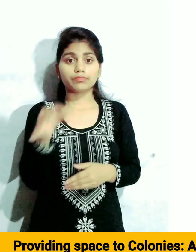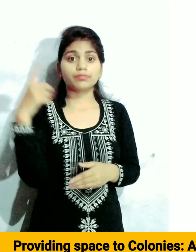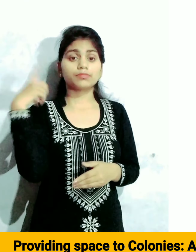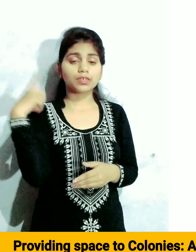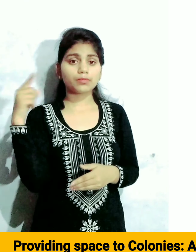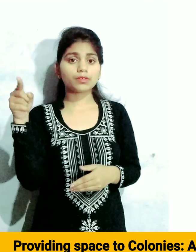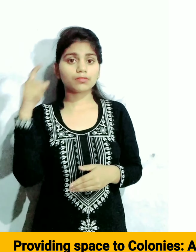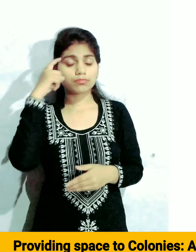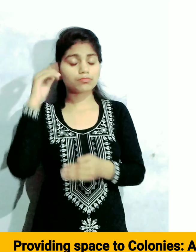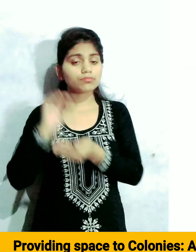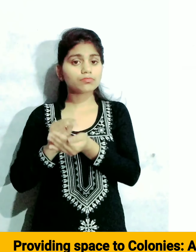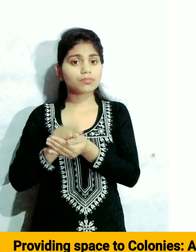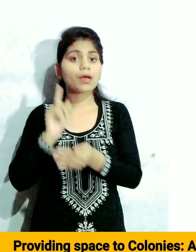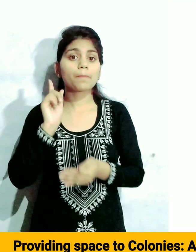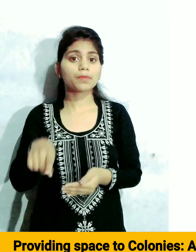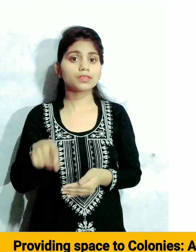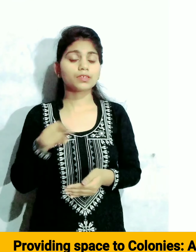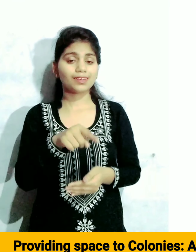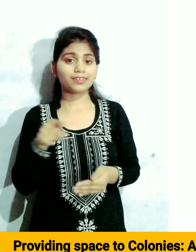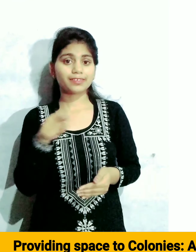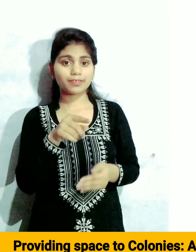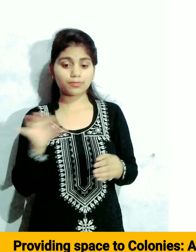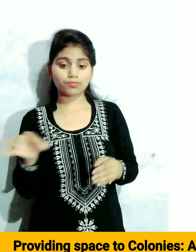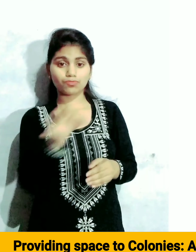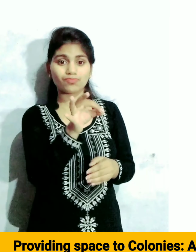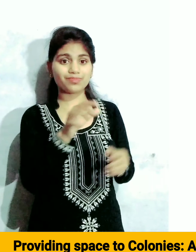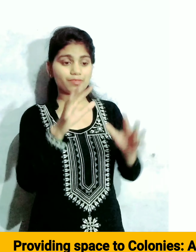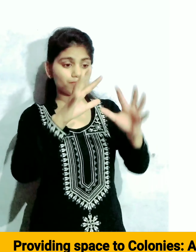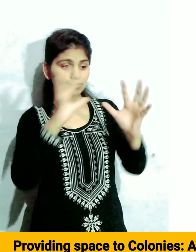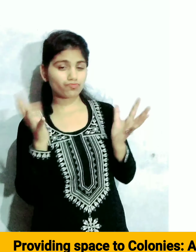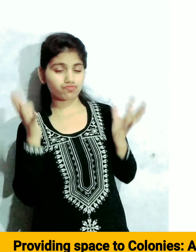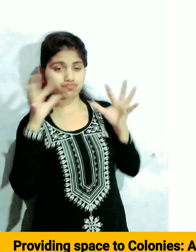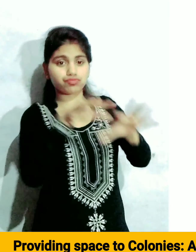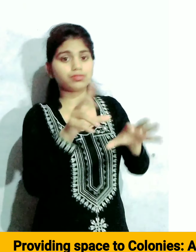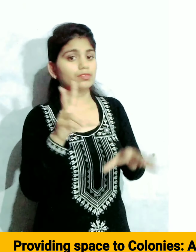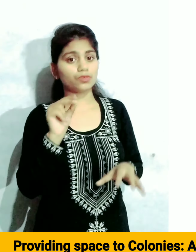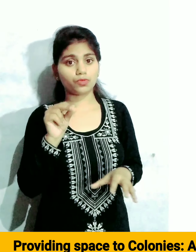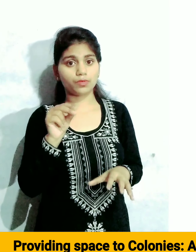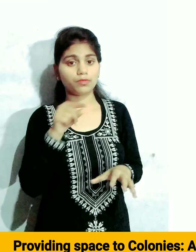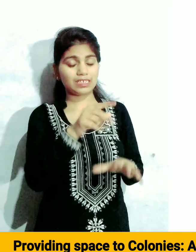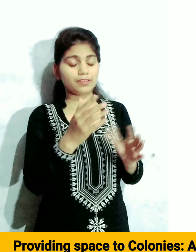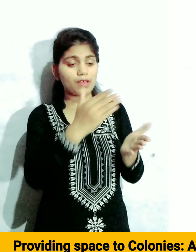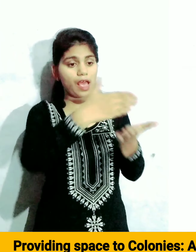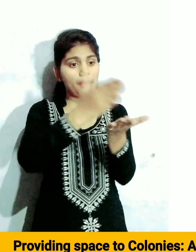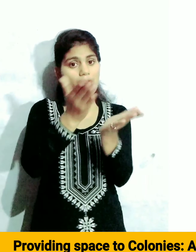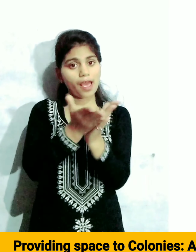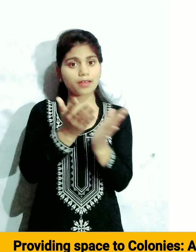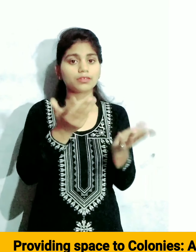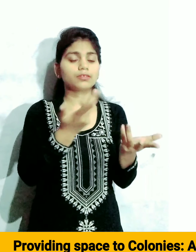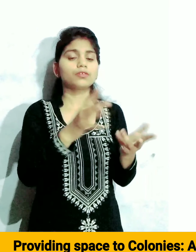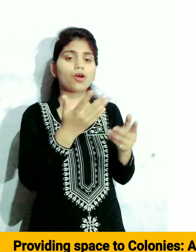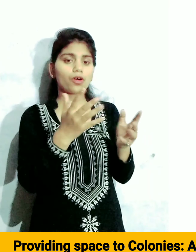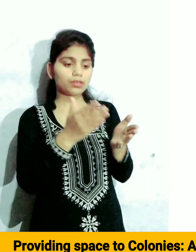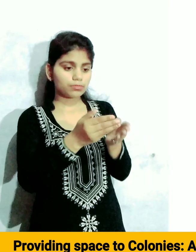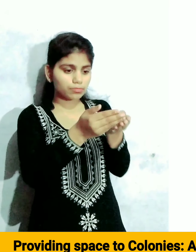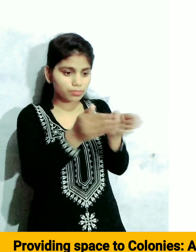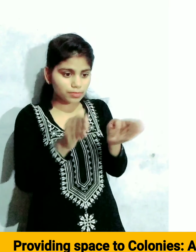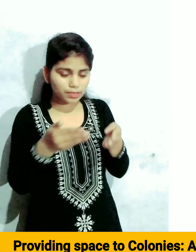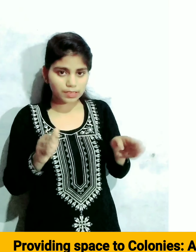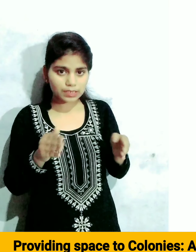of bees in providing the ample space and avoid the risk of